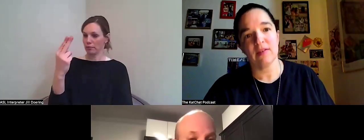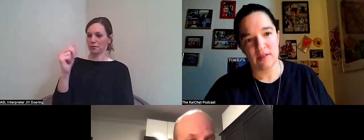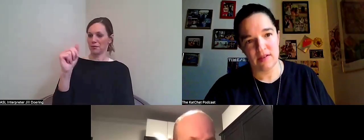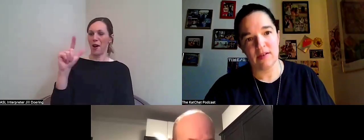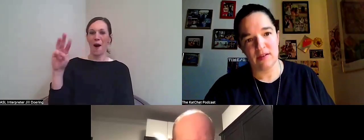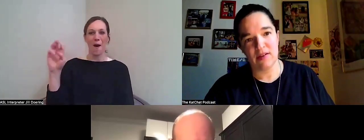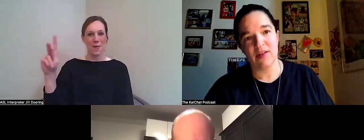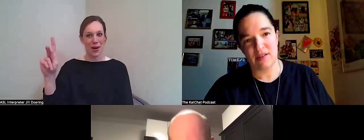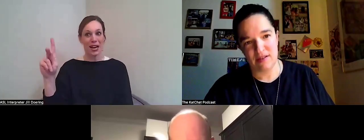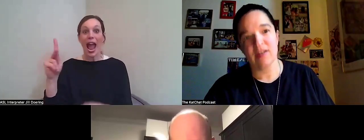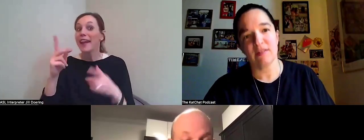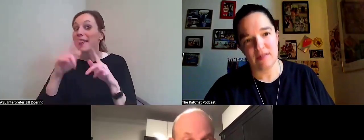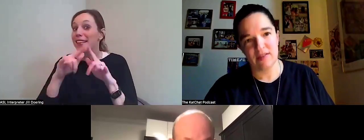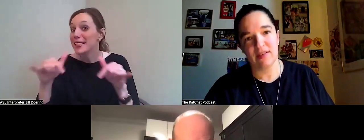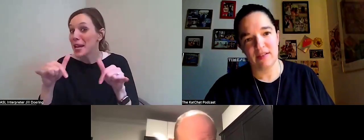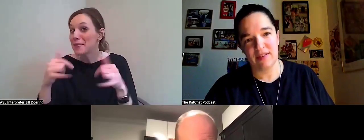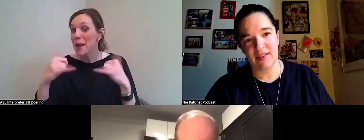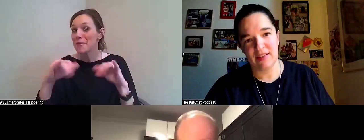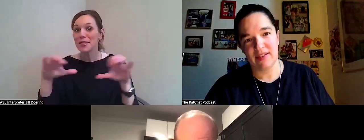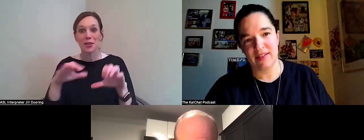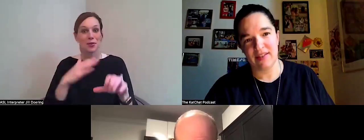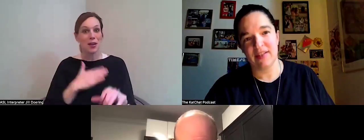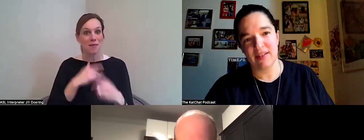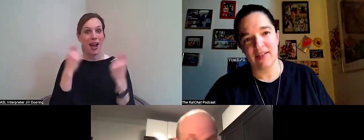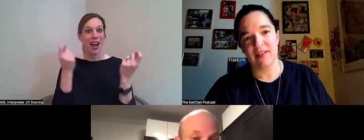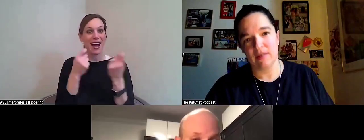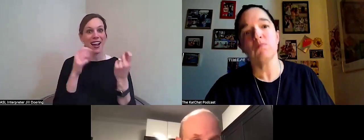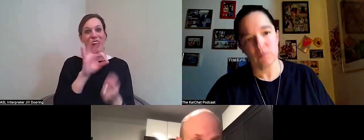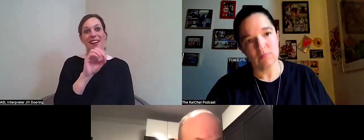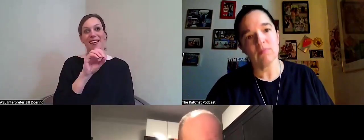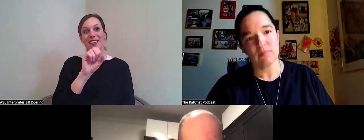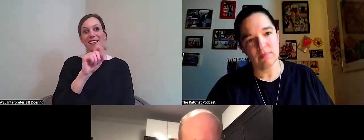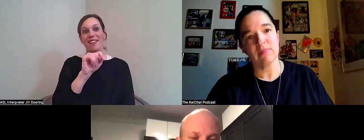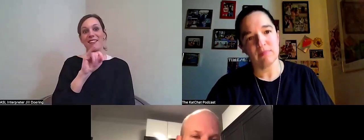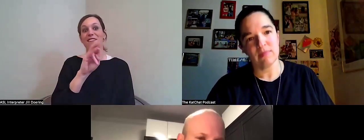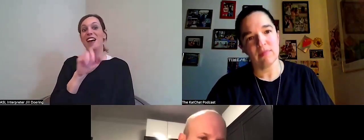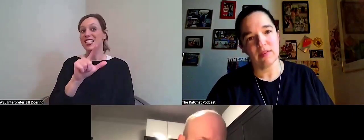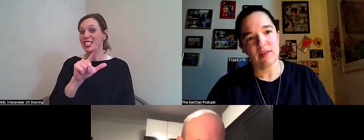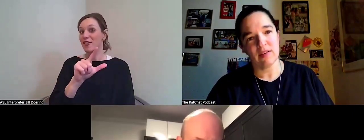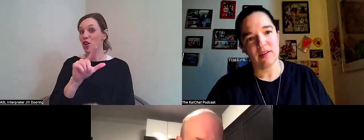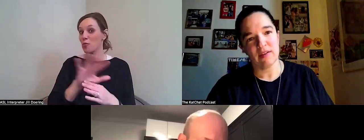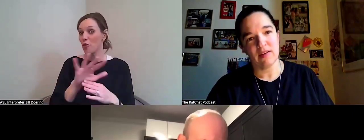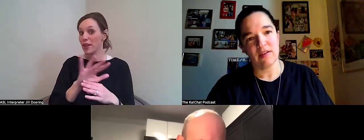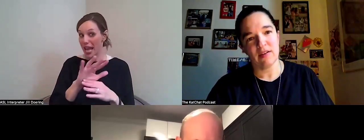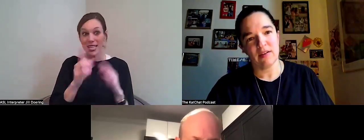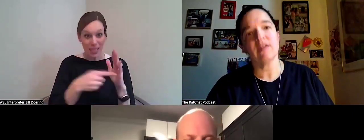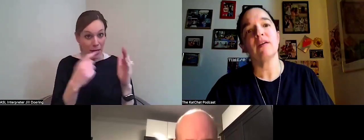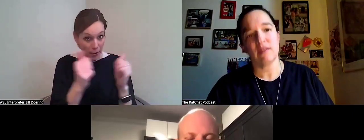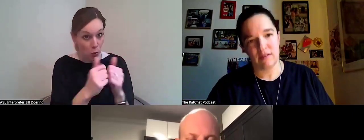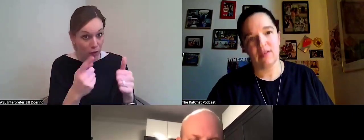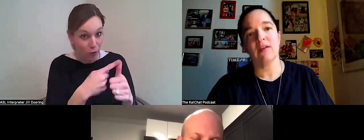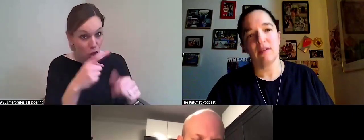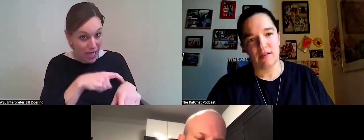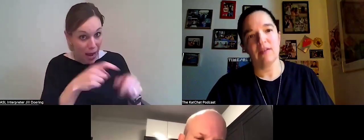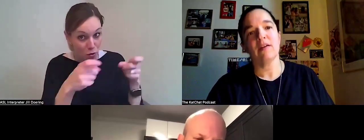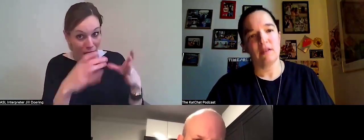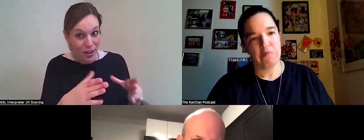my festival movies. As I said, sometimes with first-time directors, because I also like to produce.